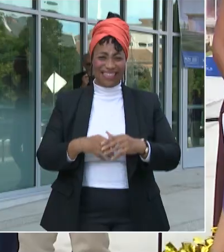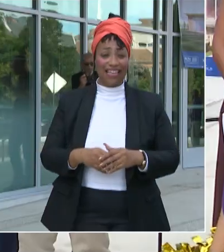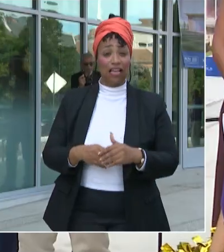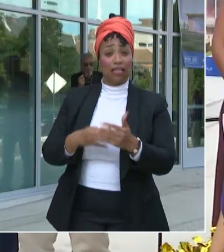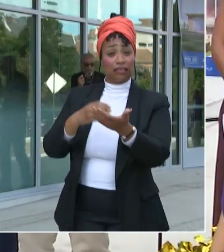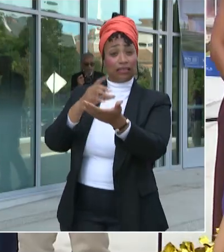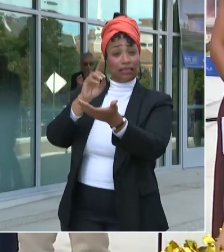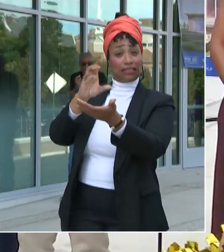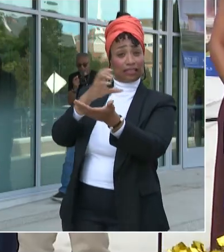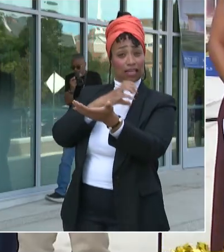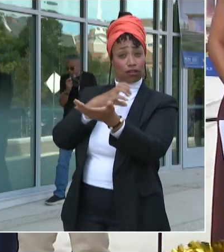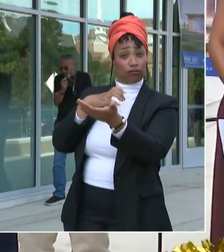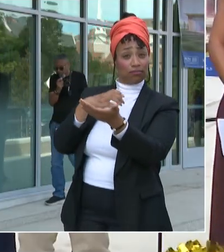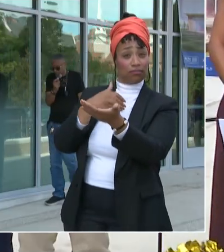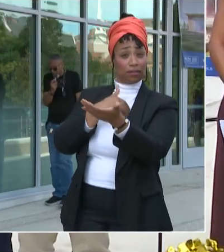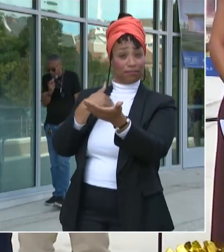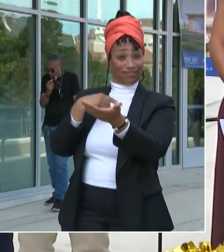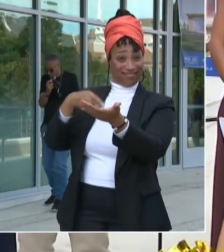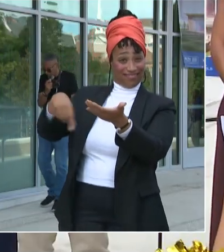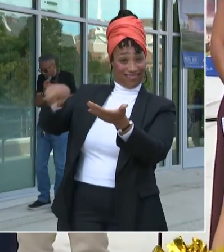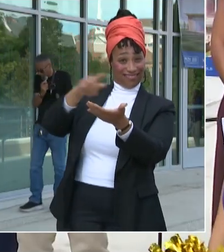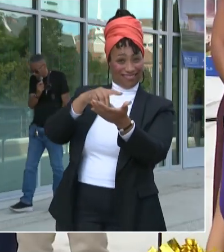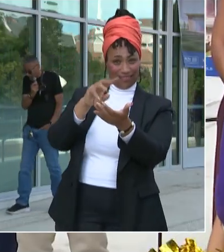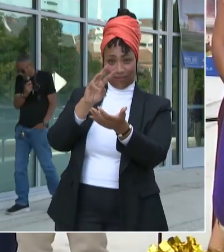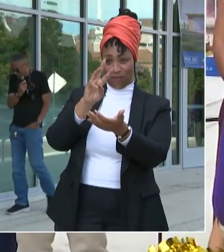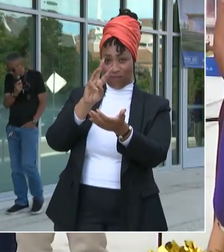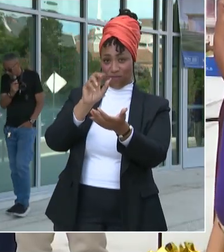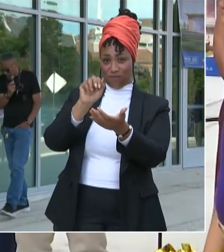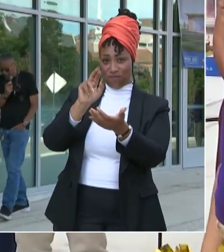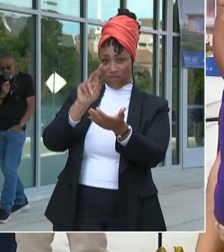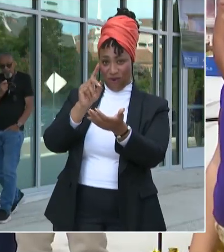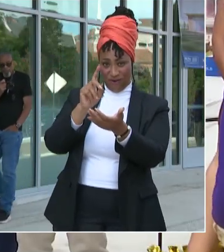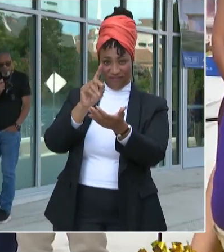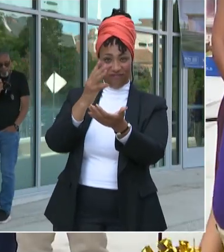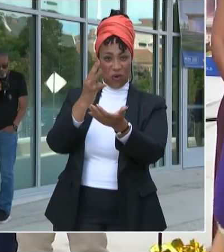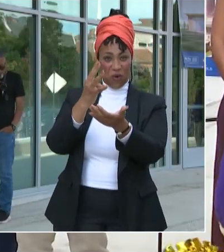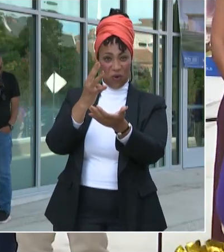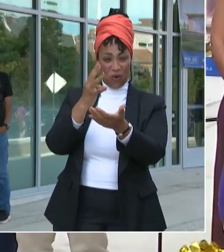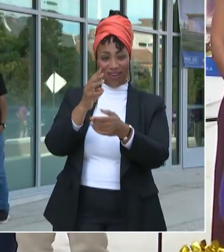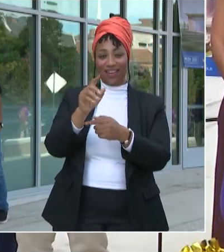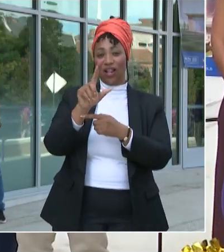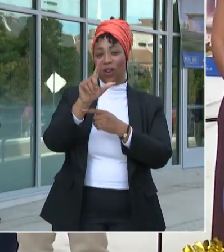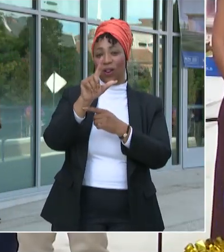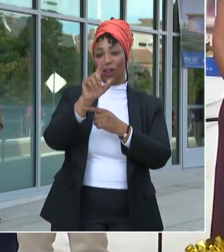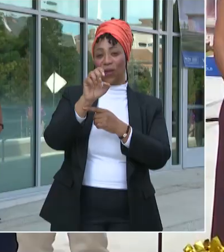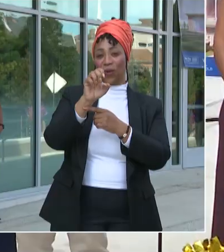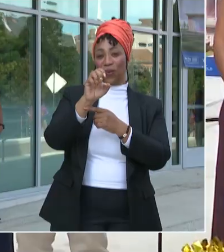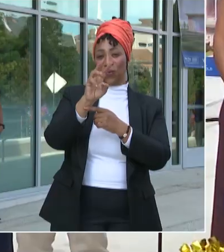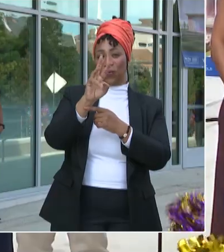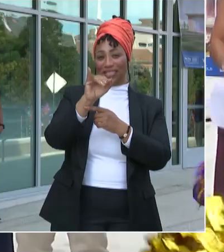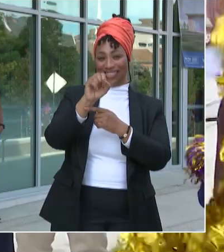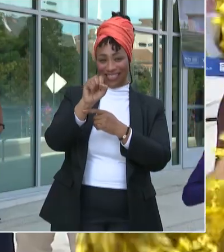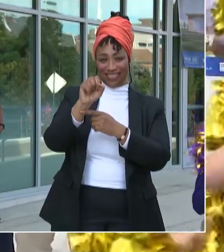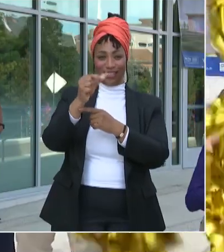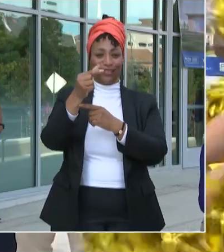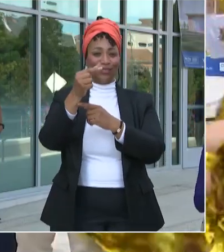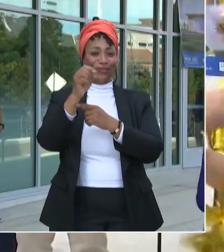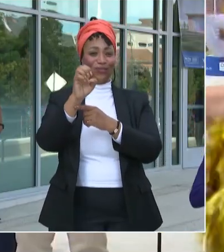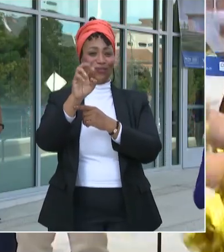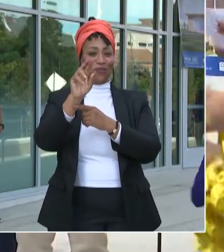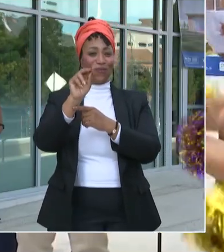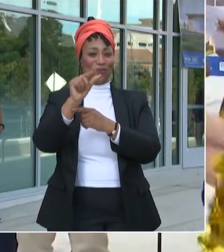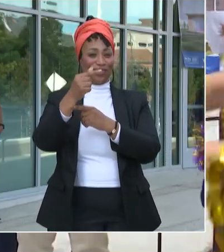project with us very closely, as well as at-large Council member Christina Henderson, who you'll hear from.